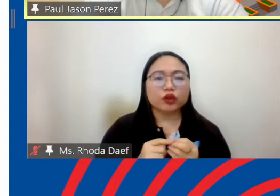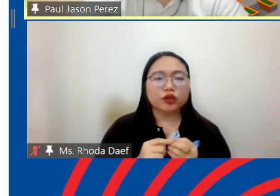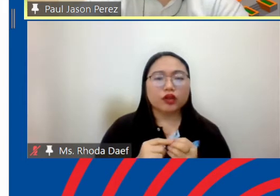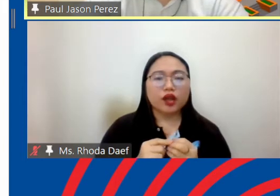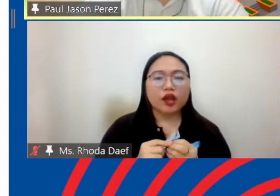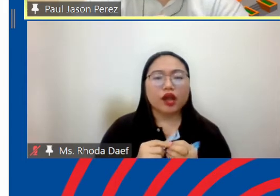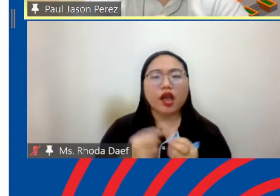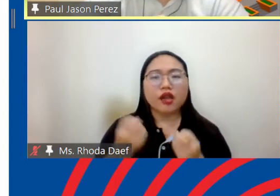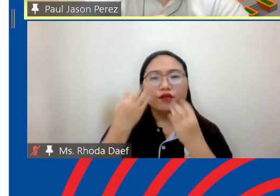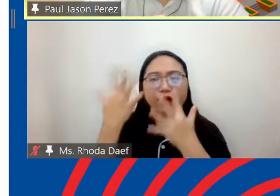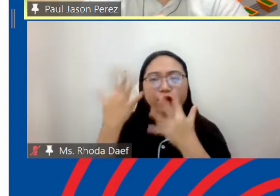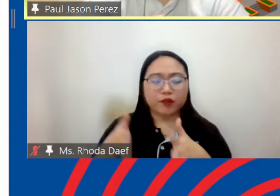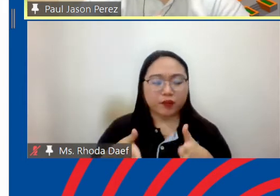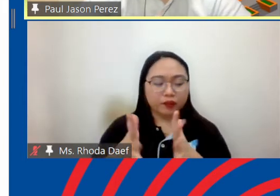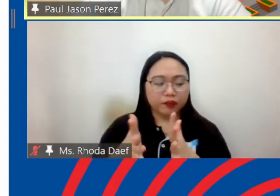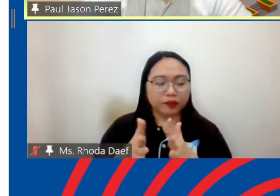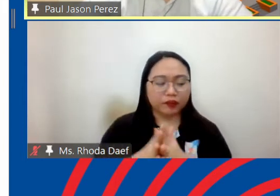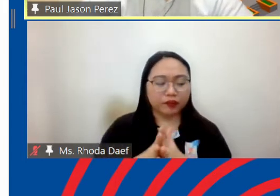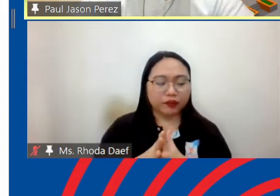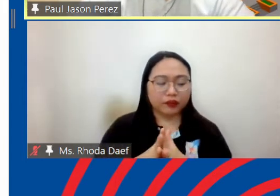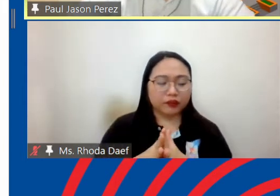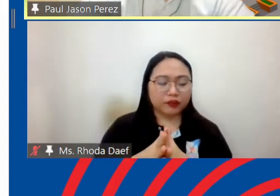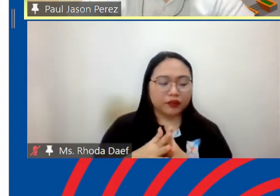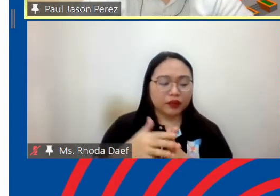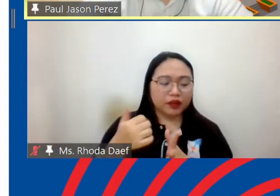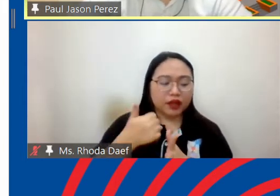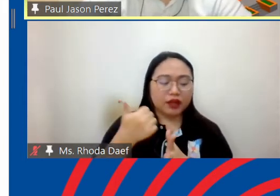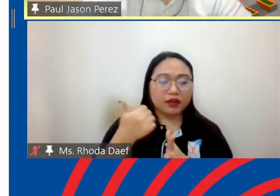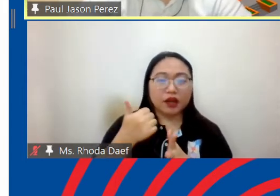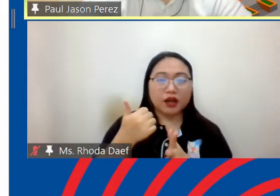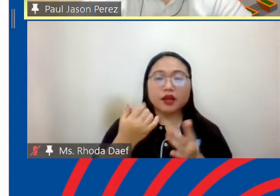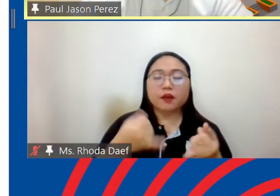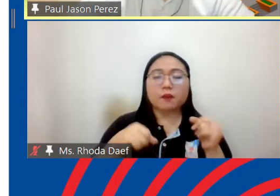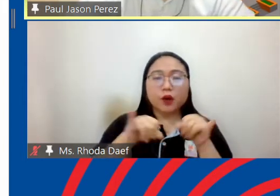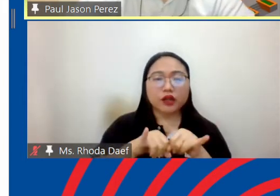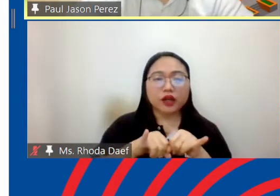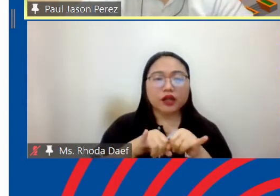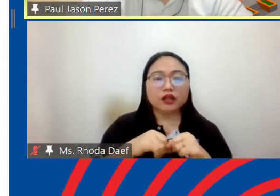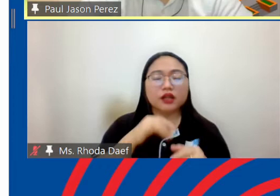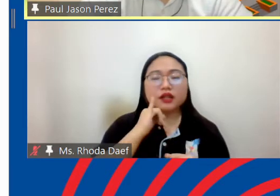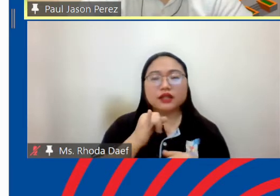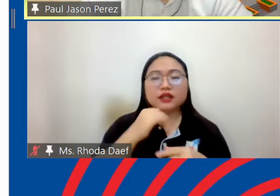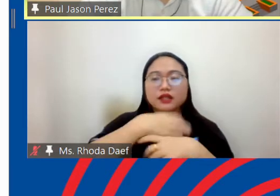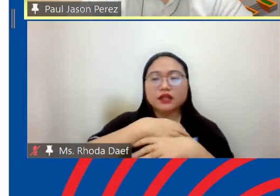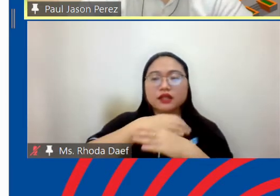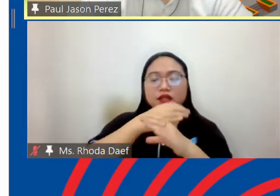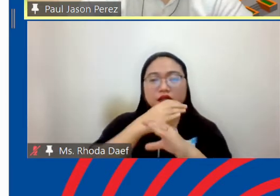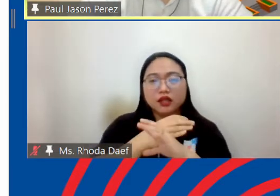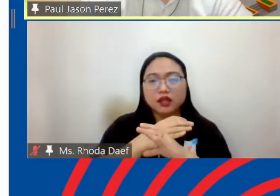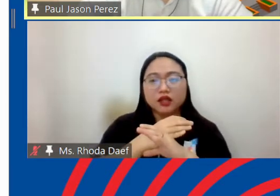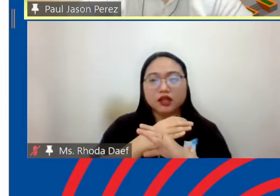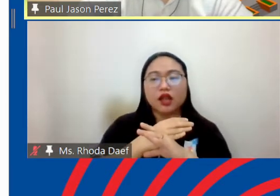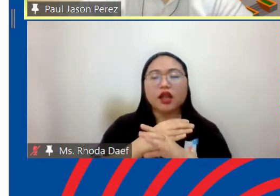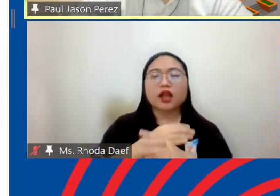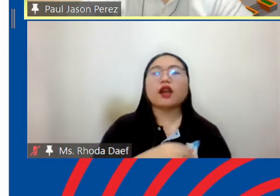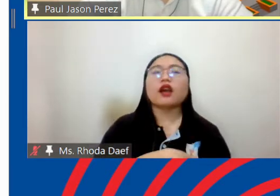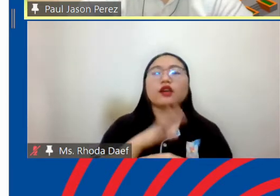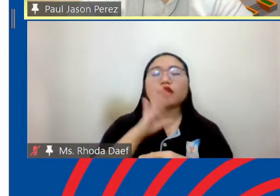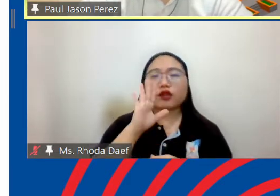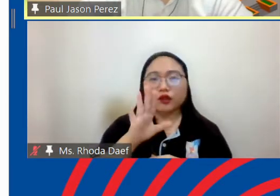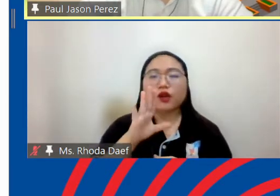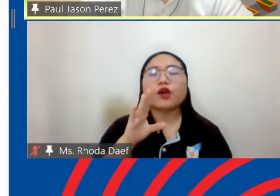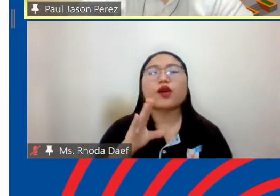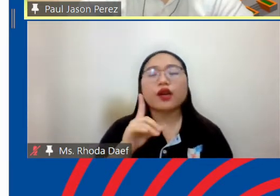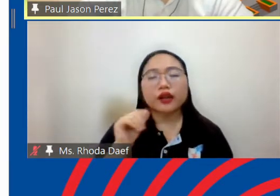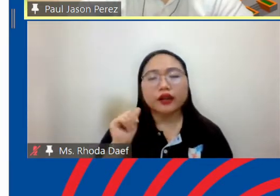consent, another important consideration during the creation of your data, of your